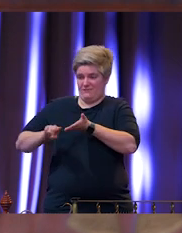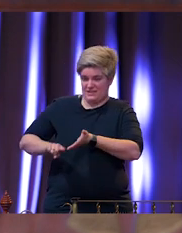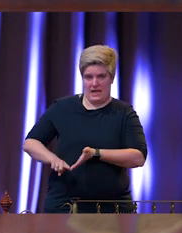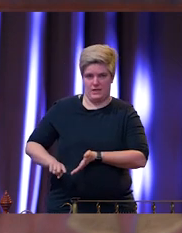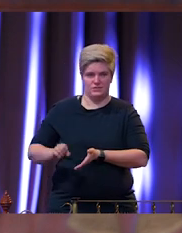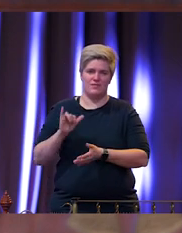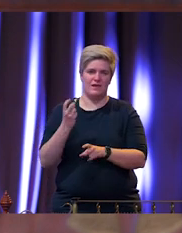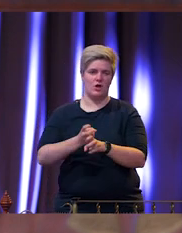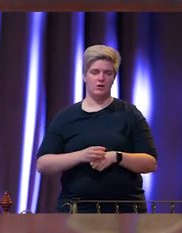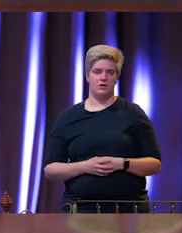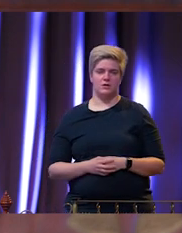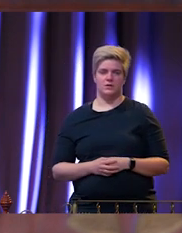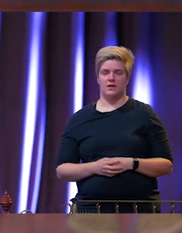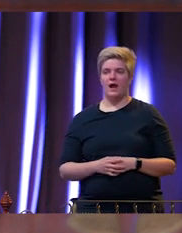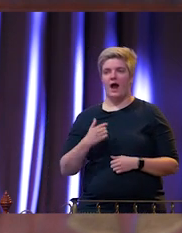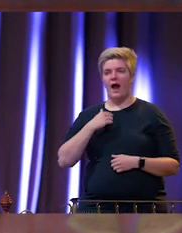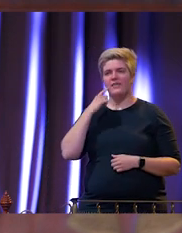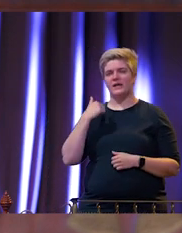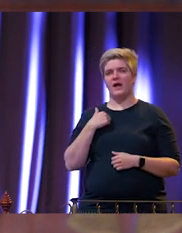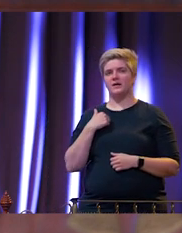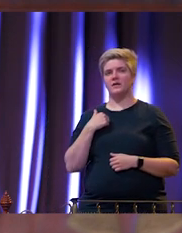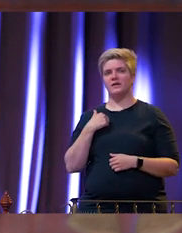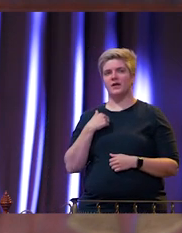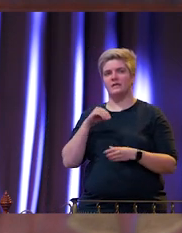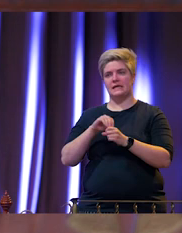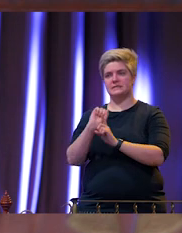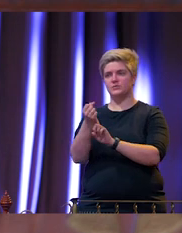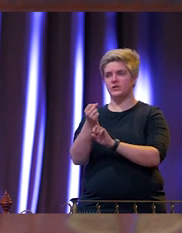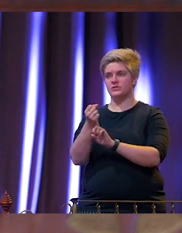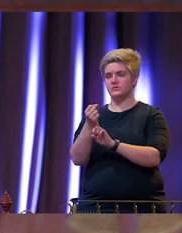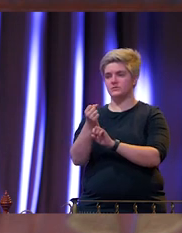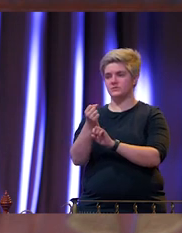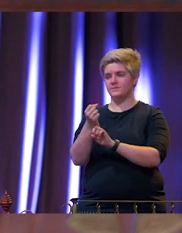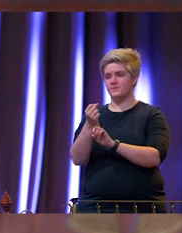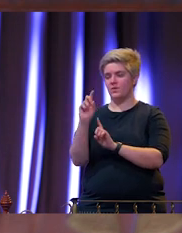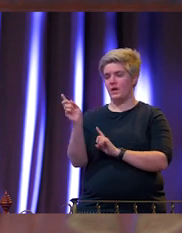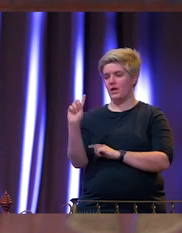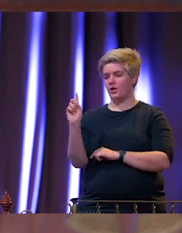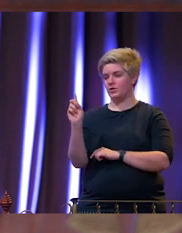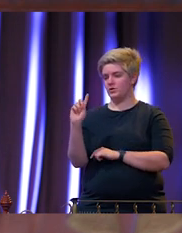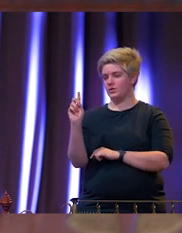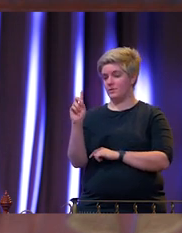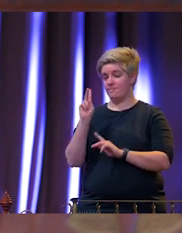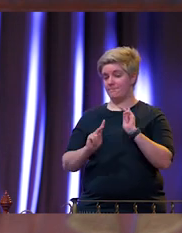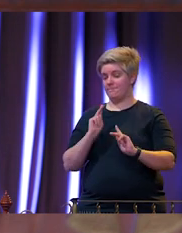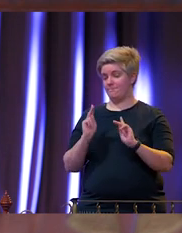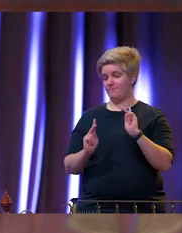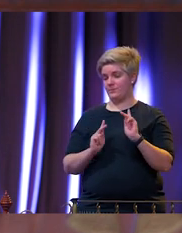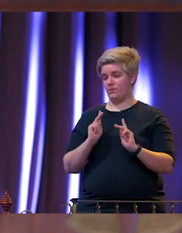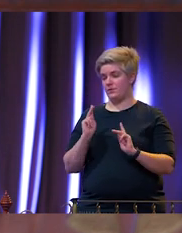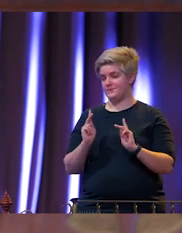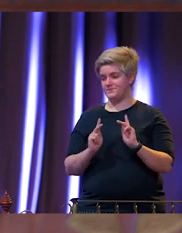being investigators, so it's hard, right? But I think I have been, you know, in situations